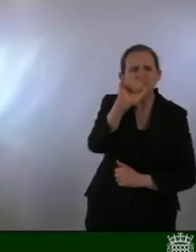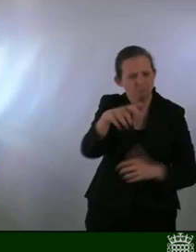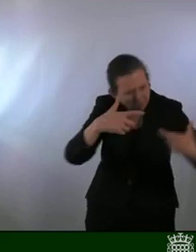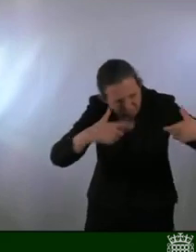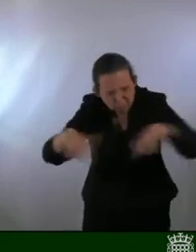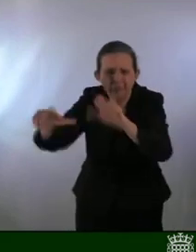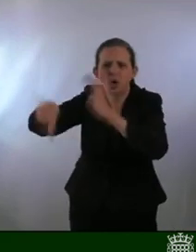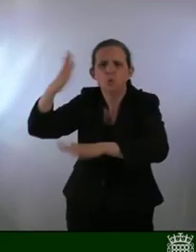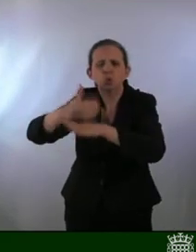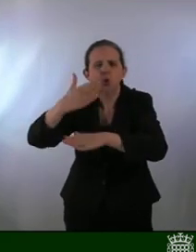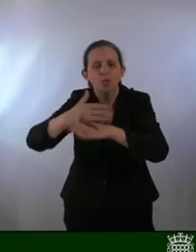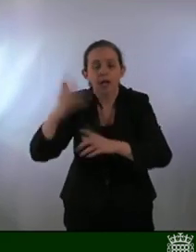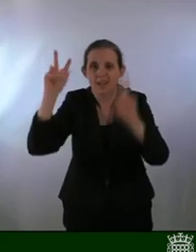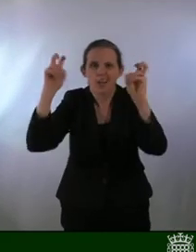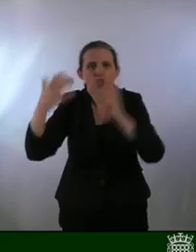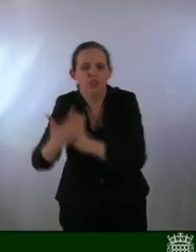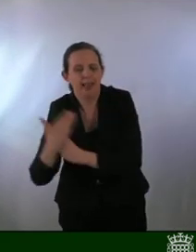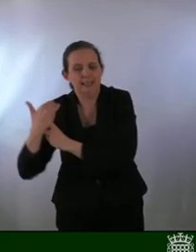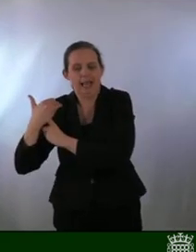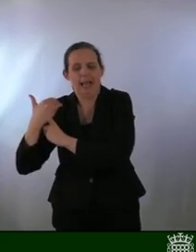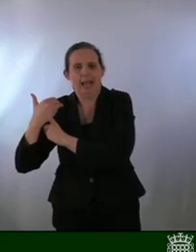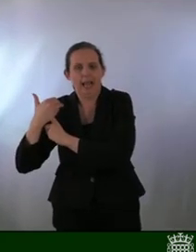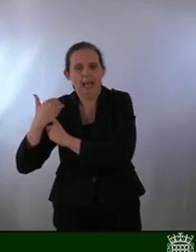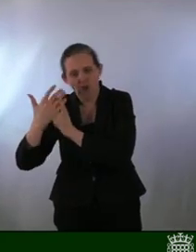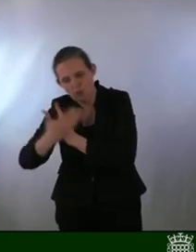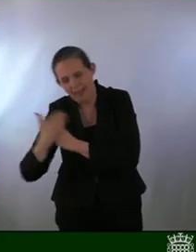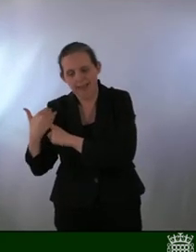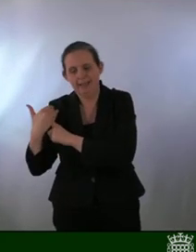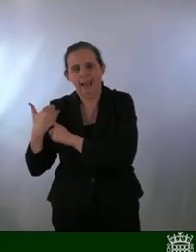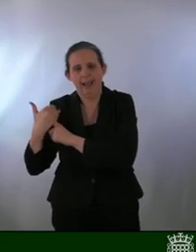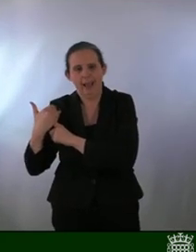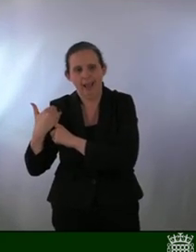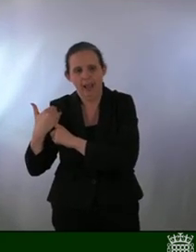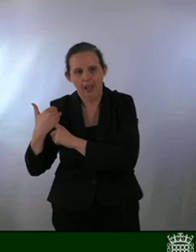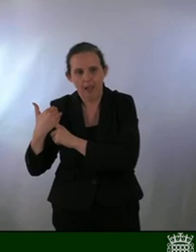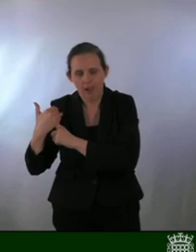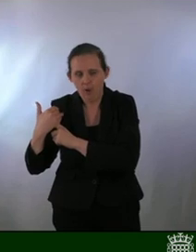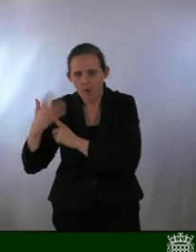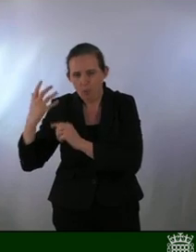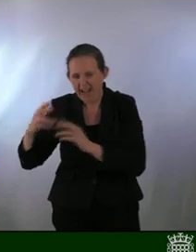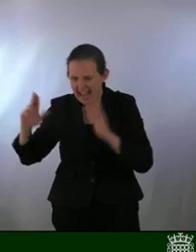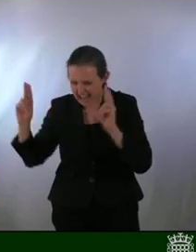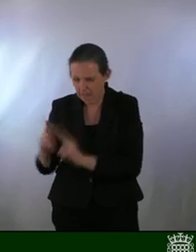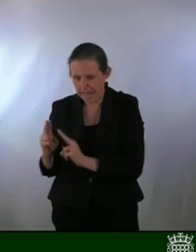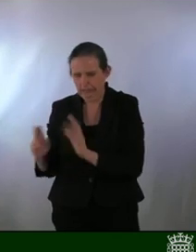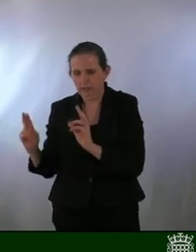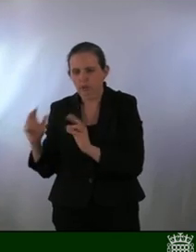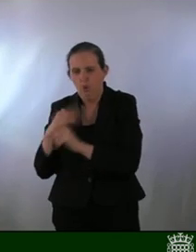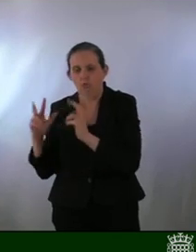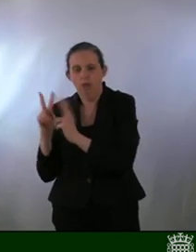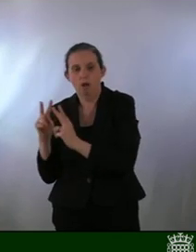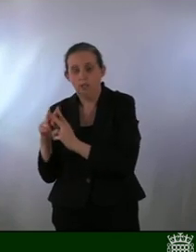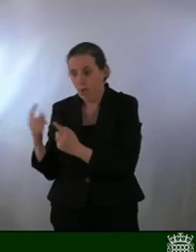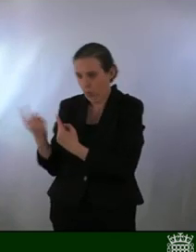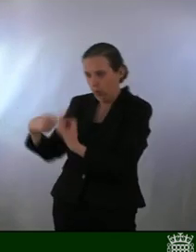measures where we insist on the lowest possible social contact, they are for people